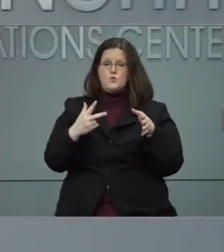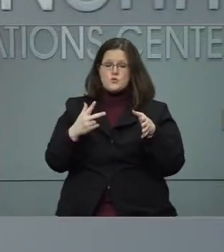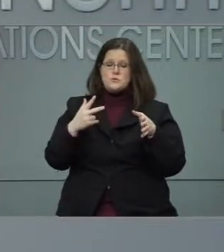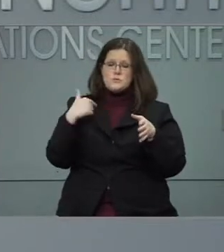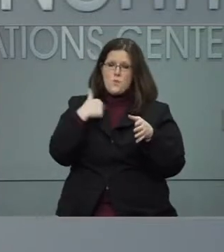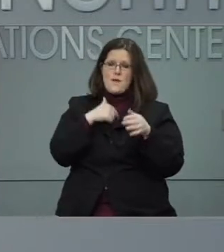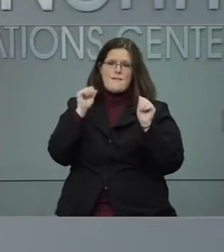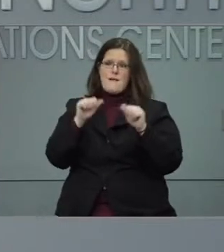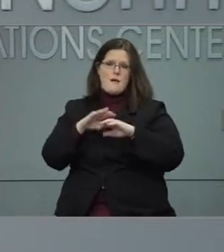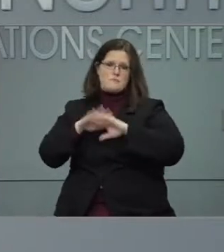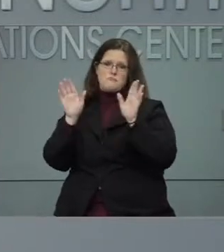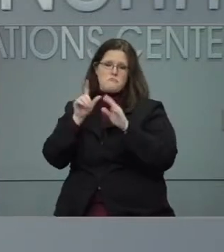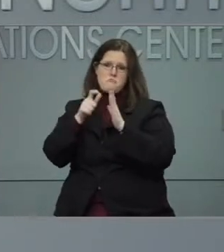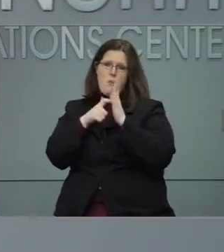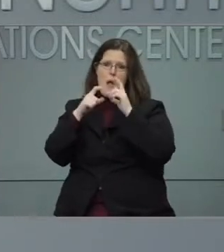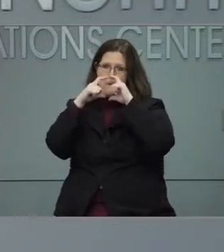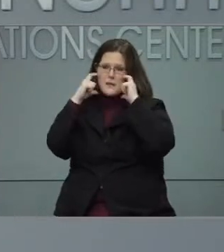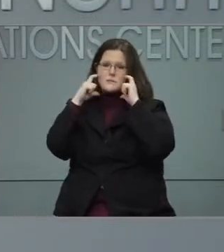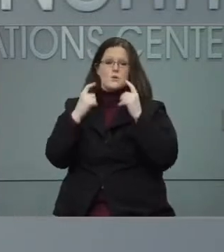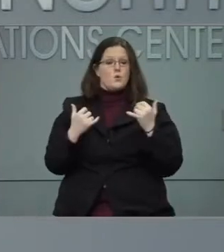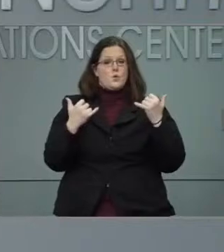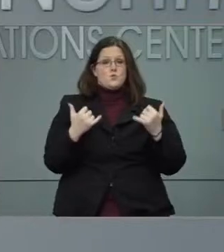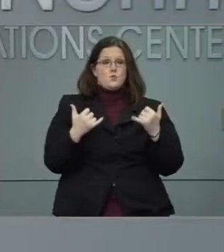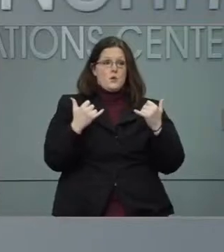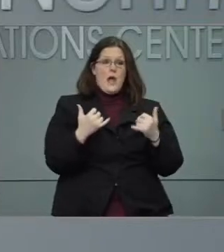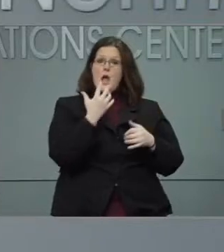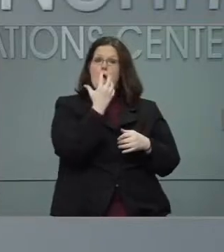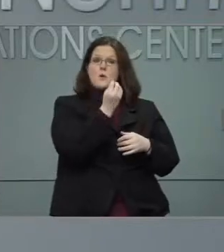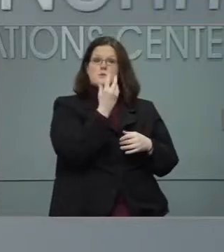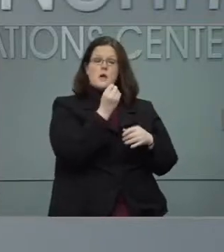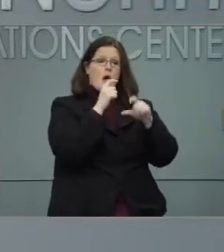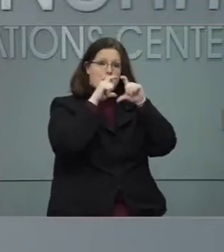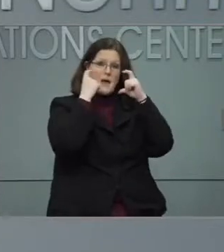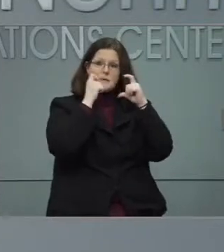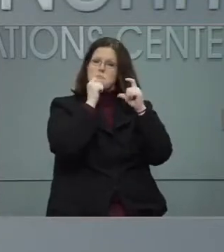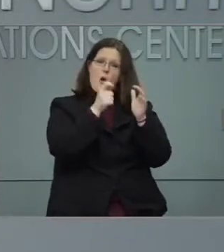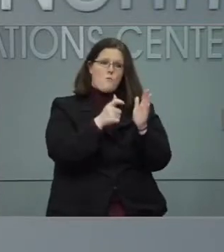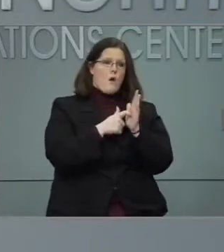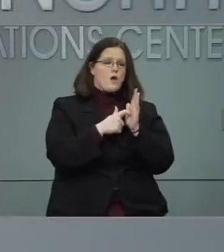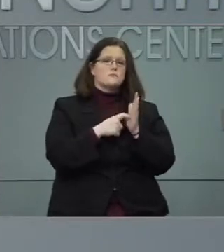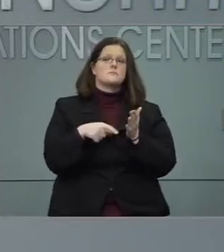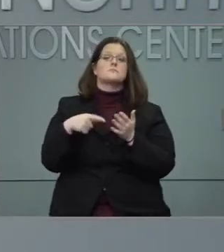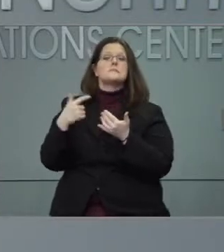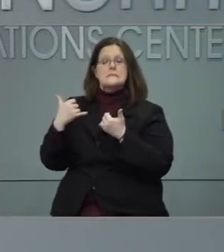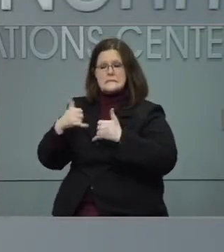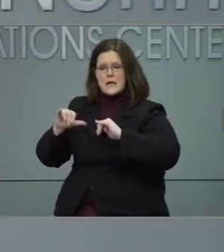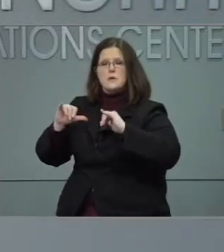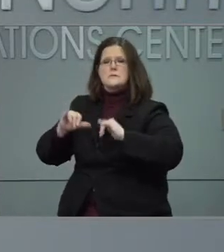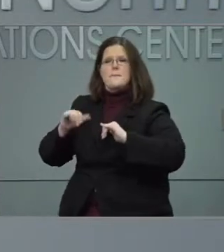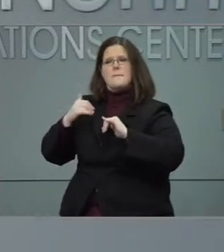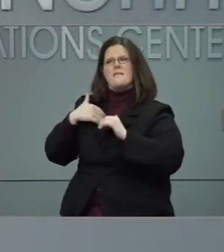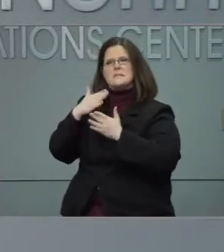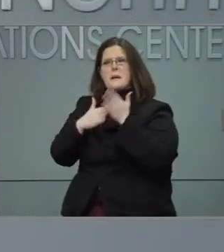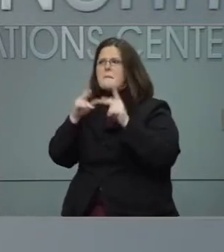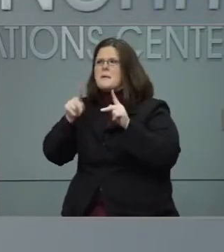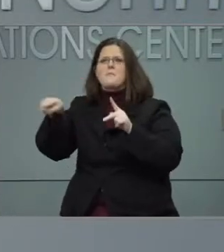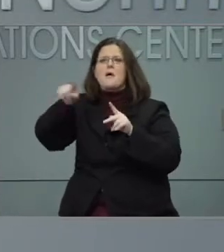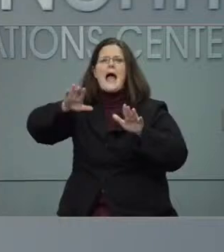we're lifting the outdoor mask mandate. There's still some recommendations for people who are